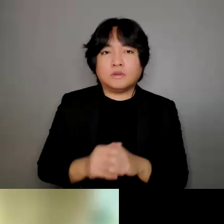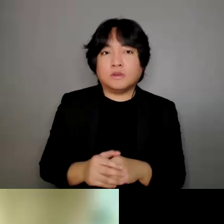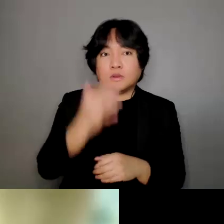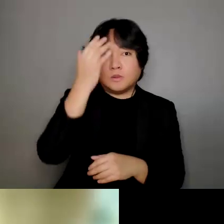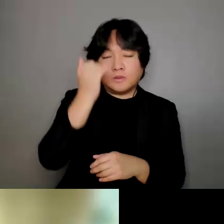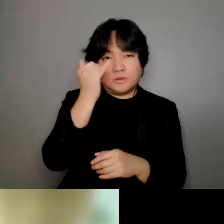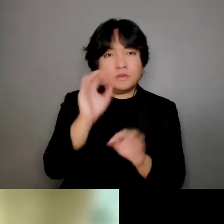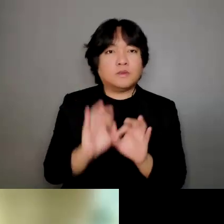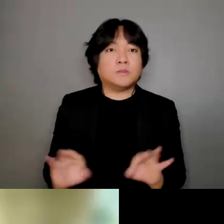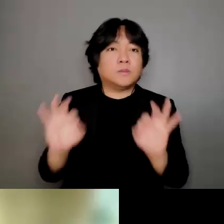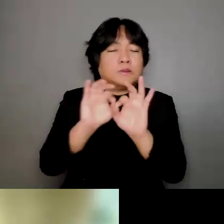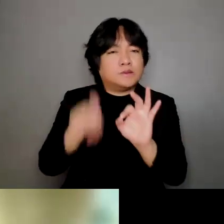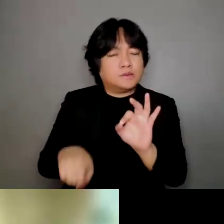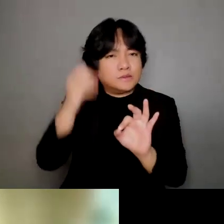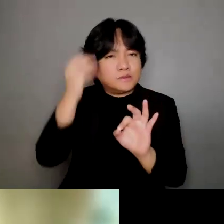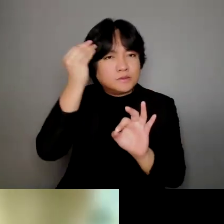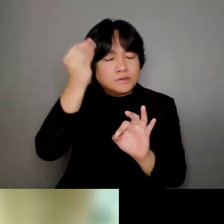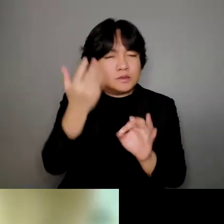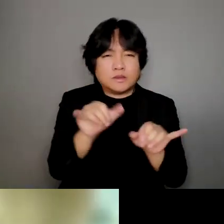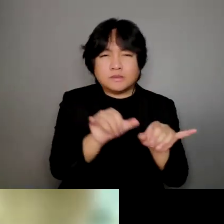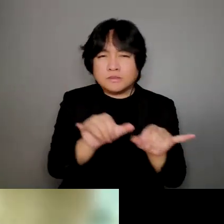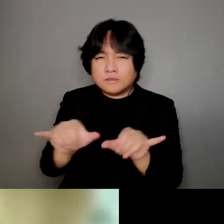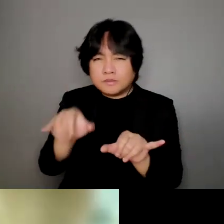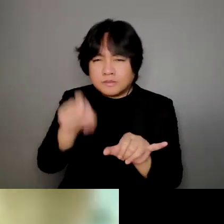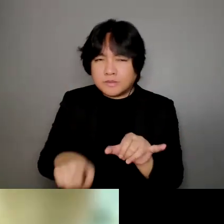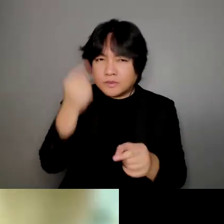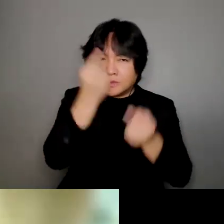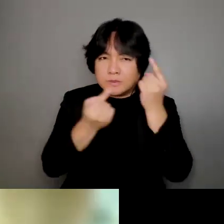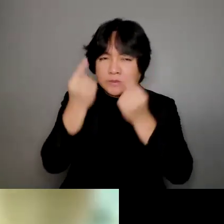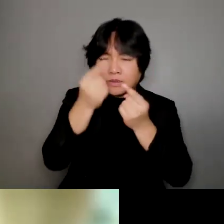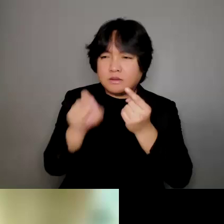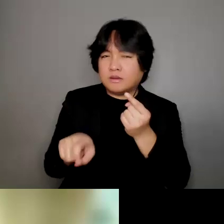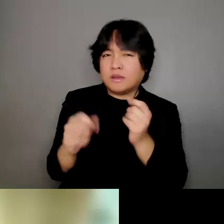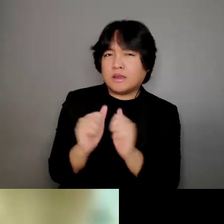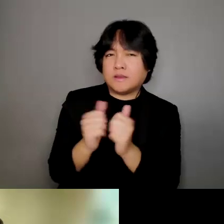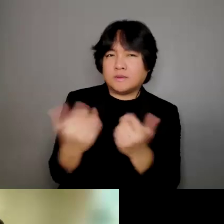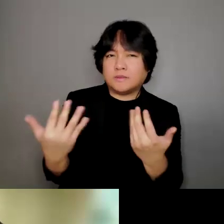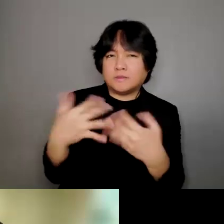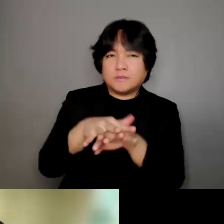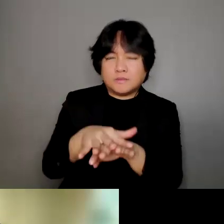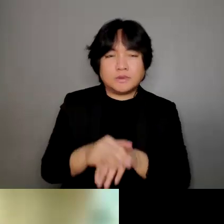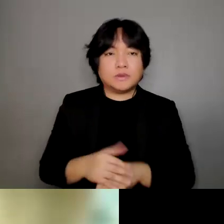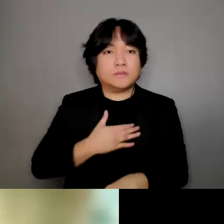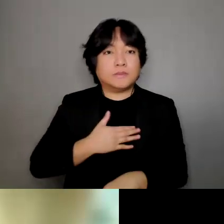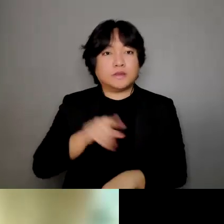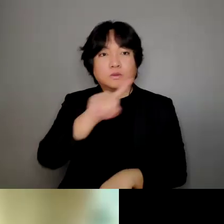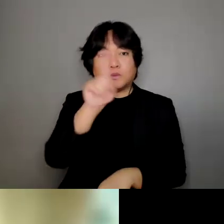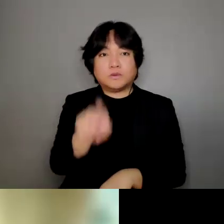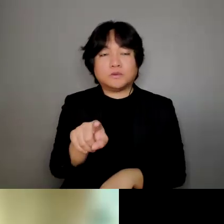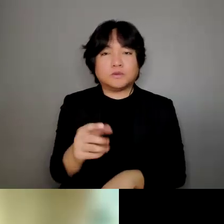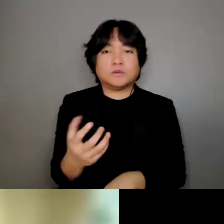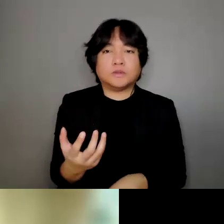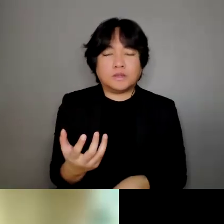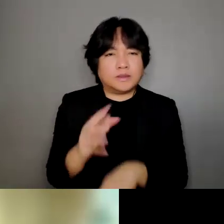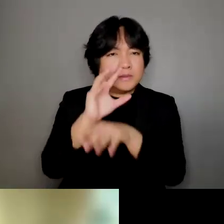natin, hindi lang kung ano yung mini-measure natin, but also how we combine them. At yung aking tanong actually lagi sa